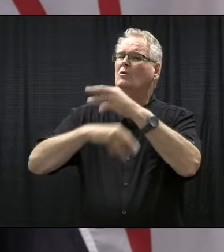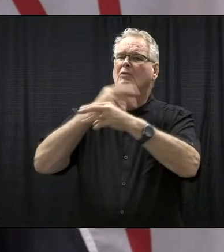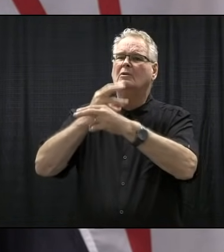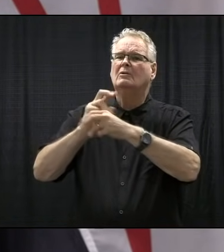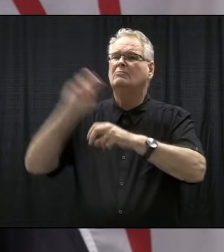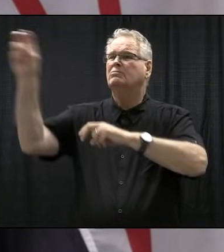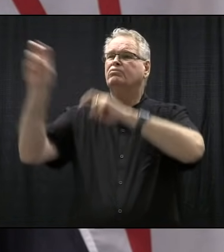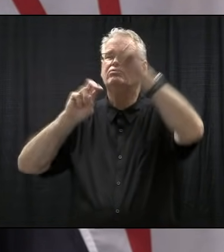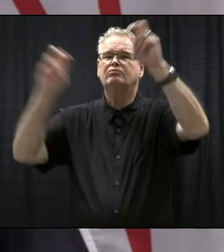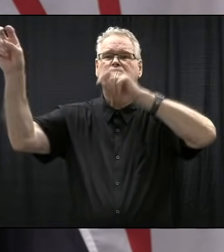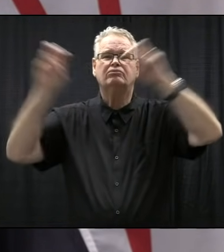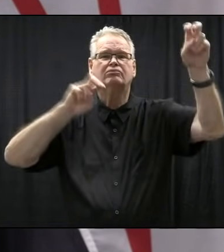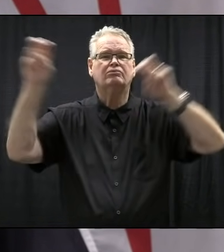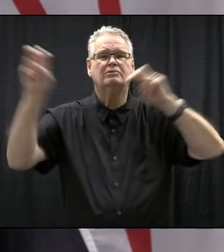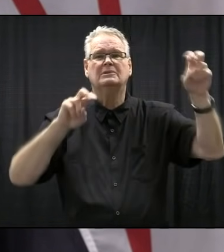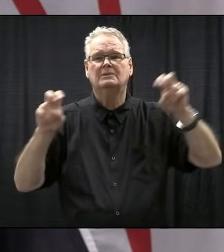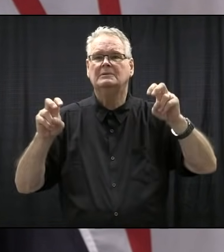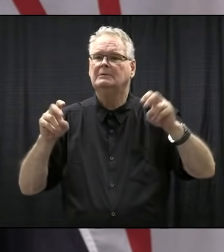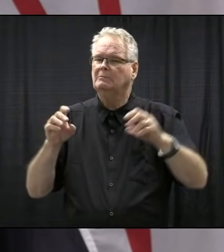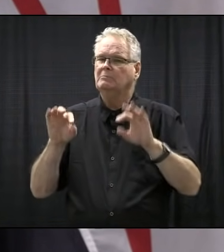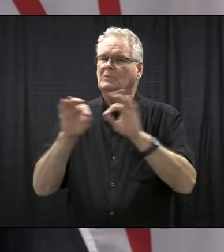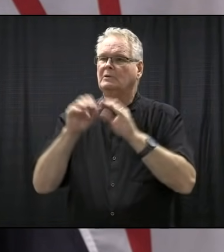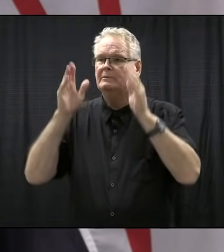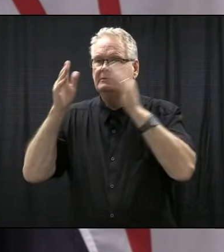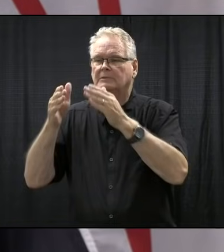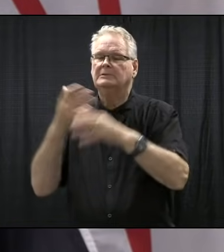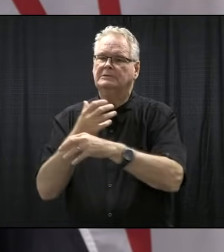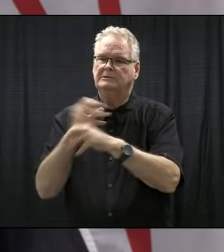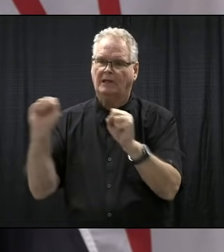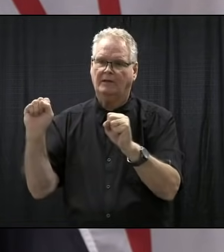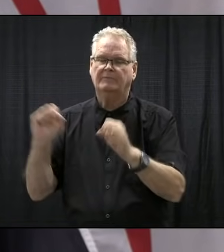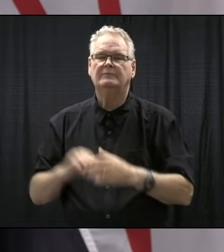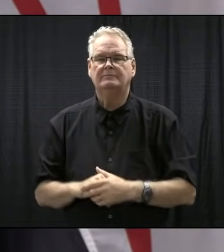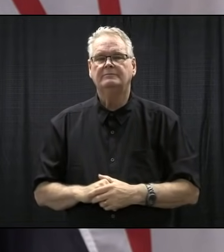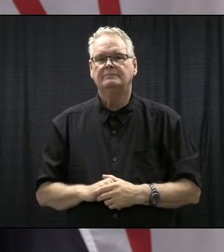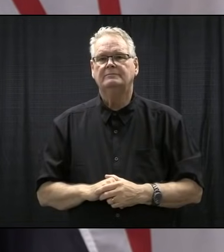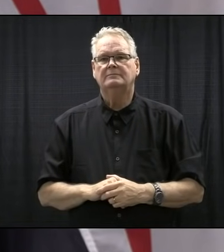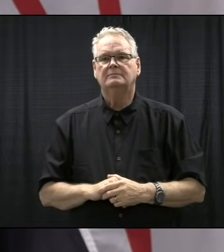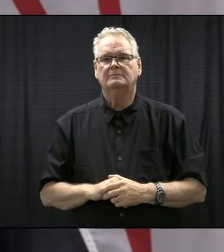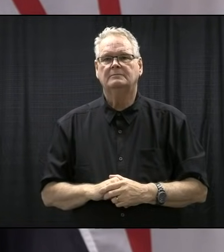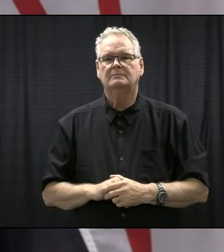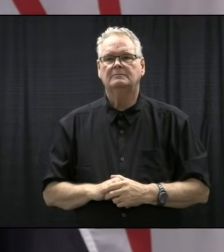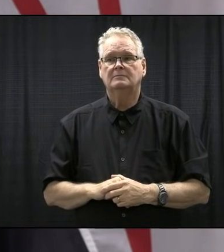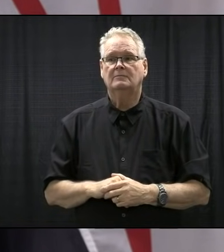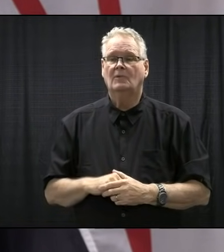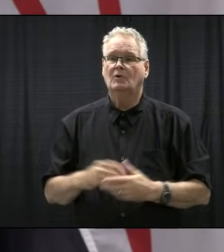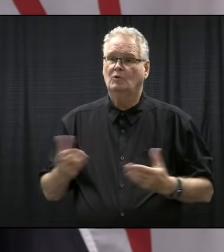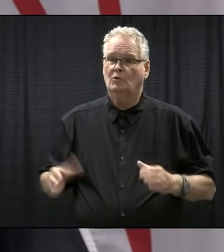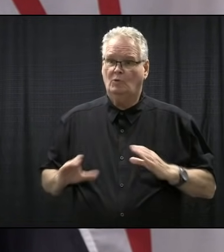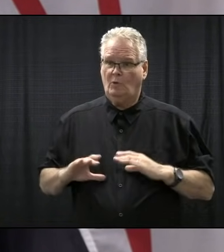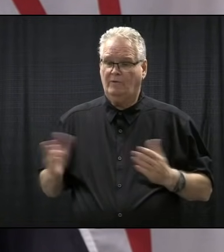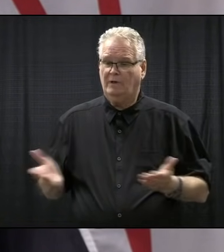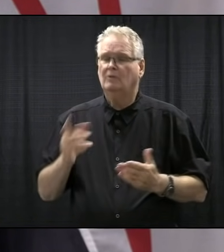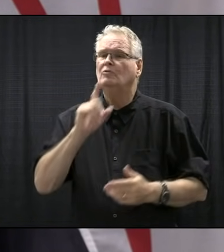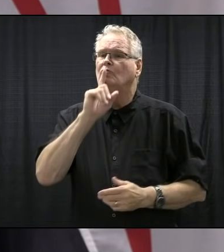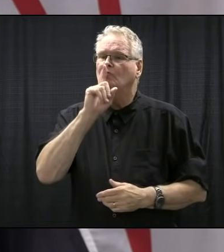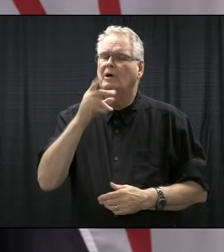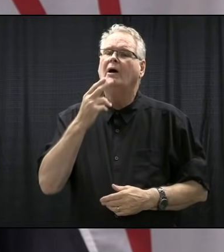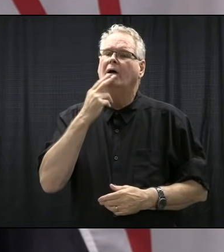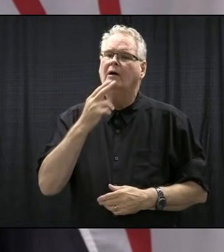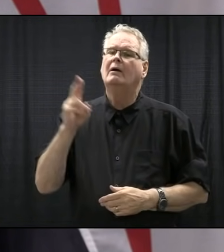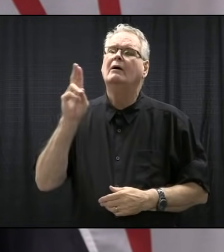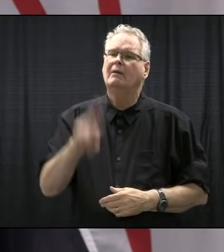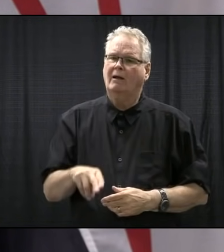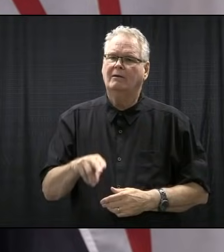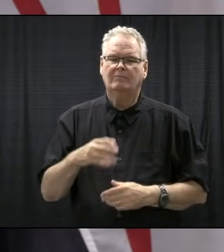fortunate we are to have the vaccine available in Canada that we do, while some countries have little to none. This is a global pandemic, and we